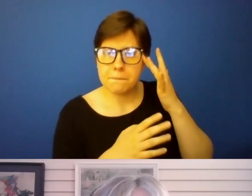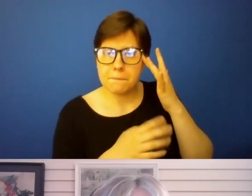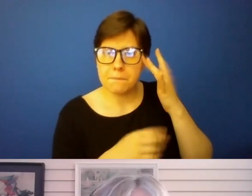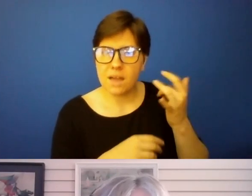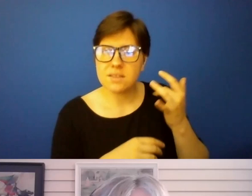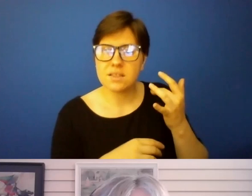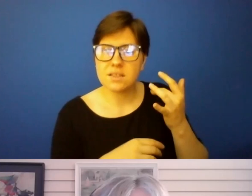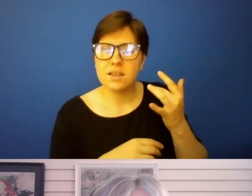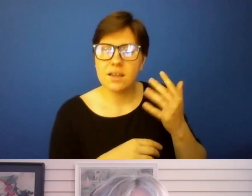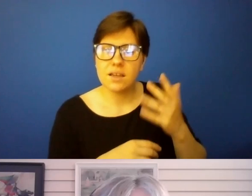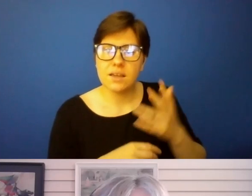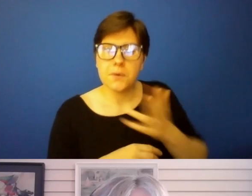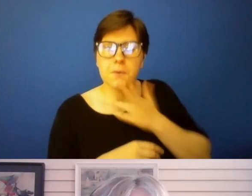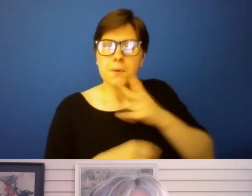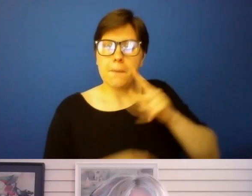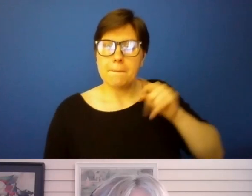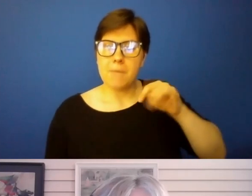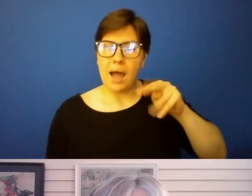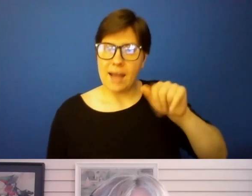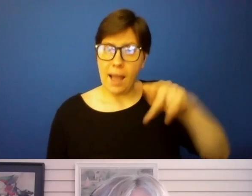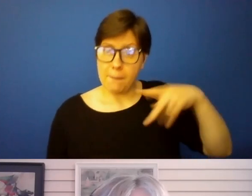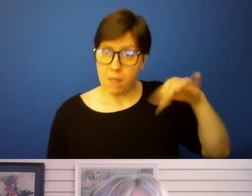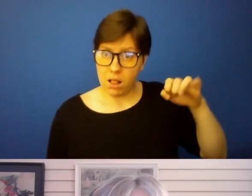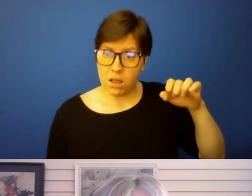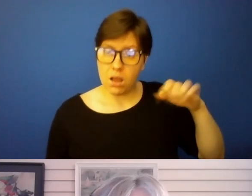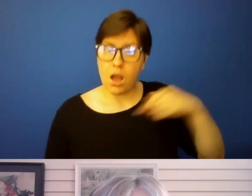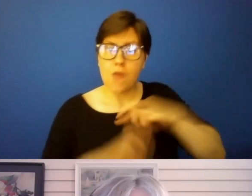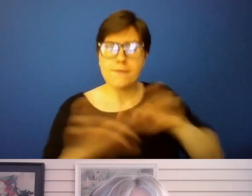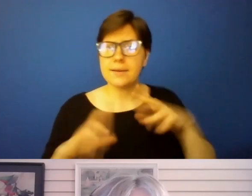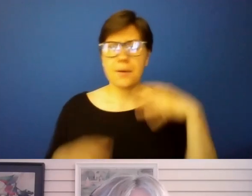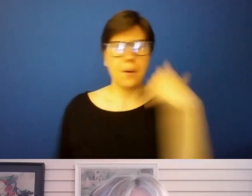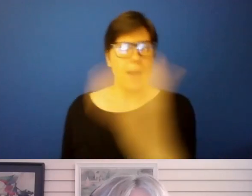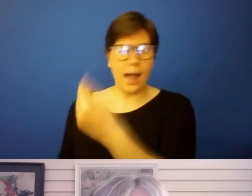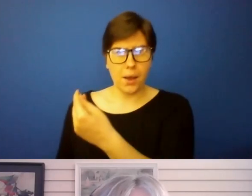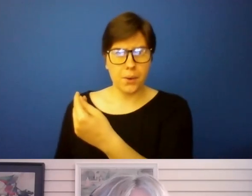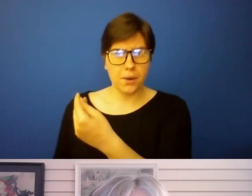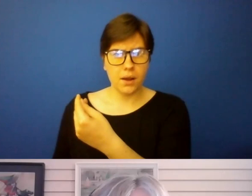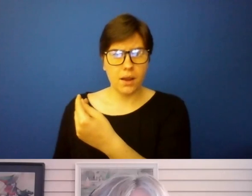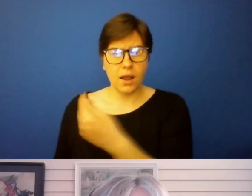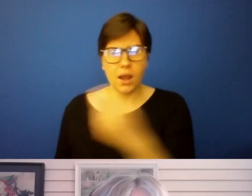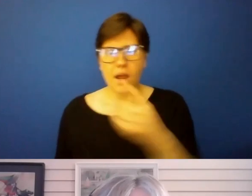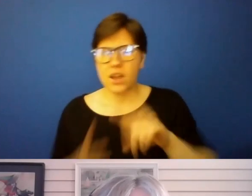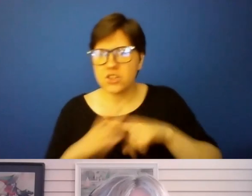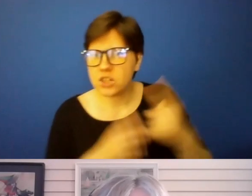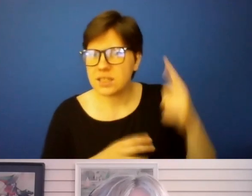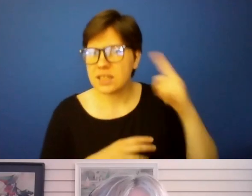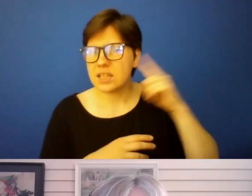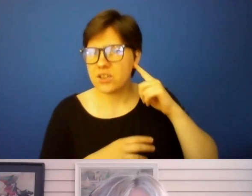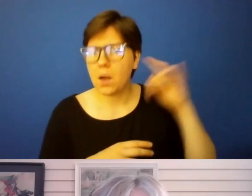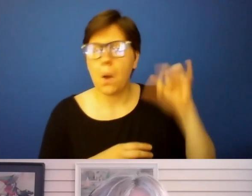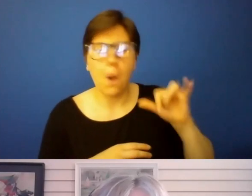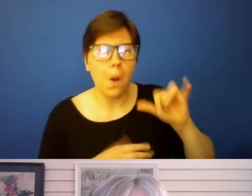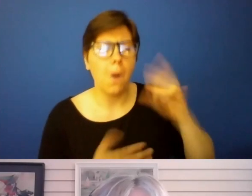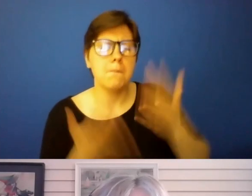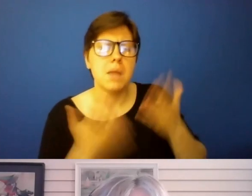in the middle of getting ready to go to a club, and she starts hearing that, well, maybe it would be